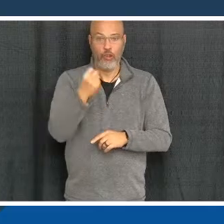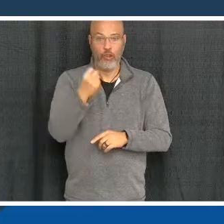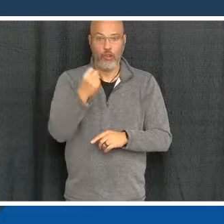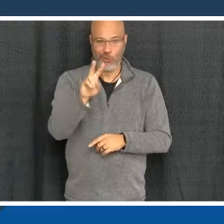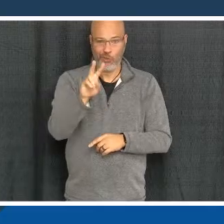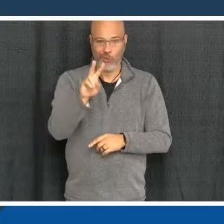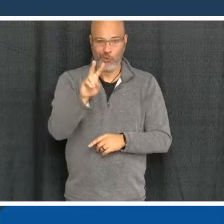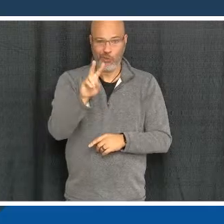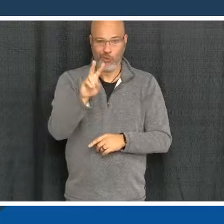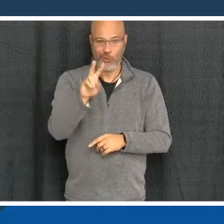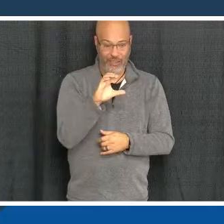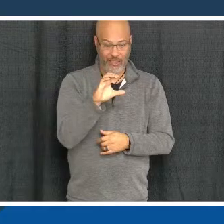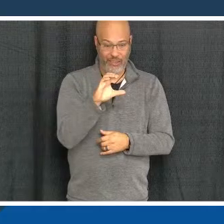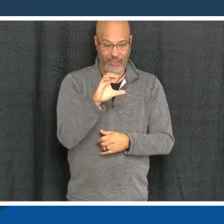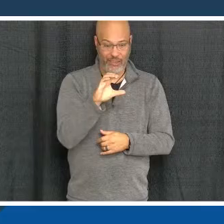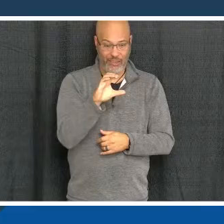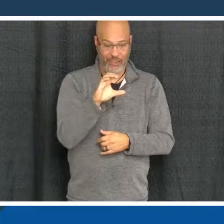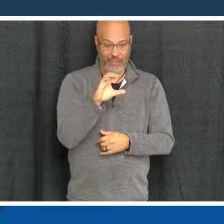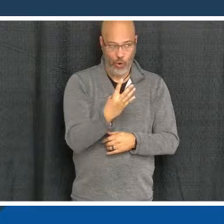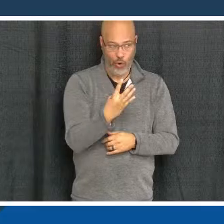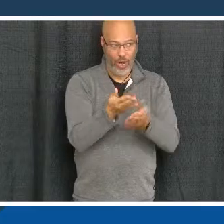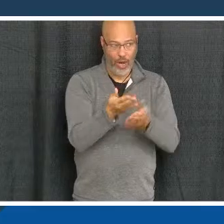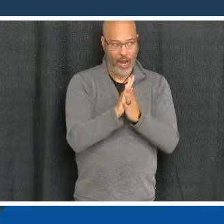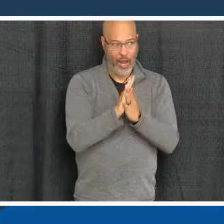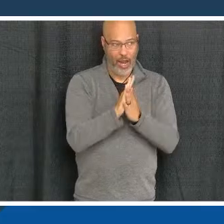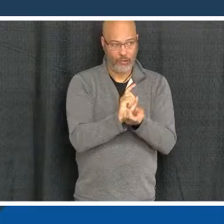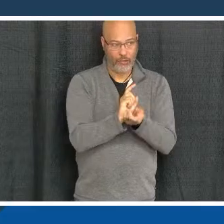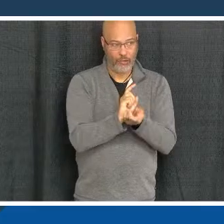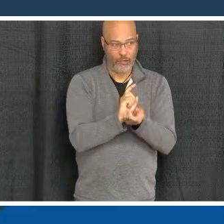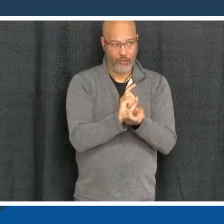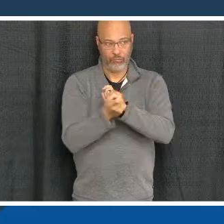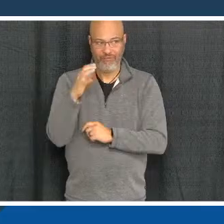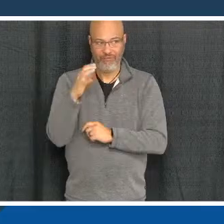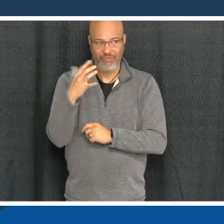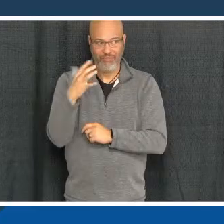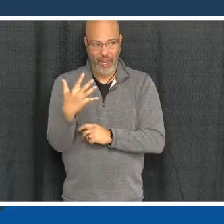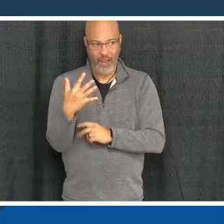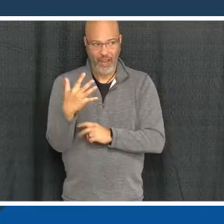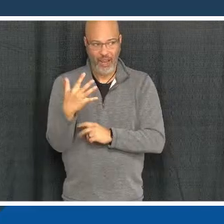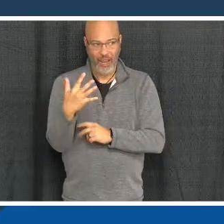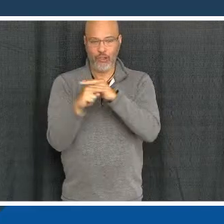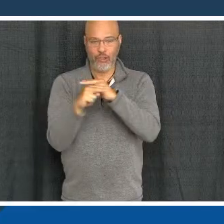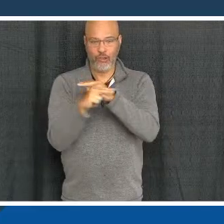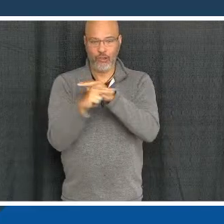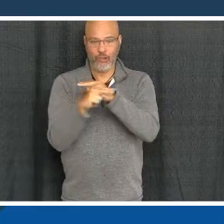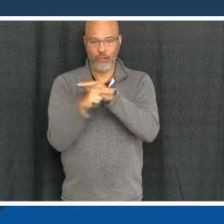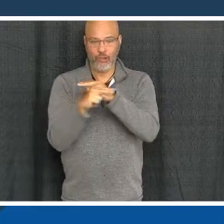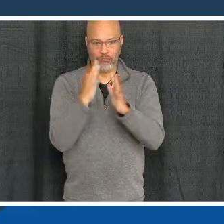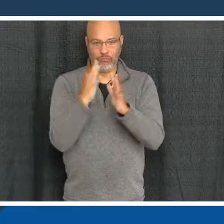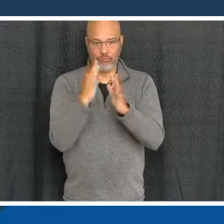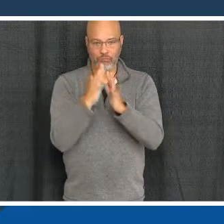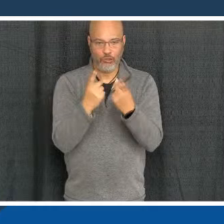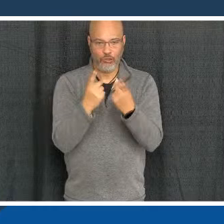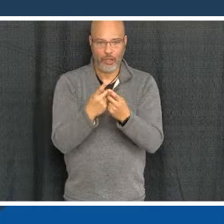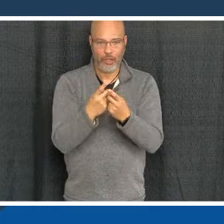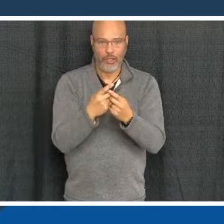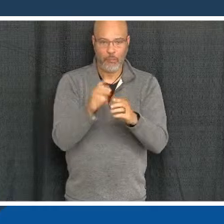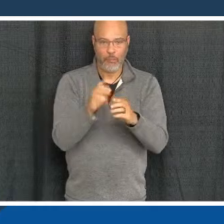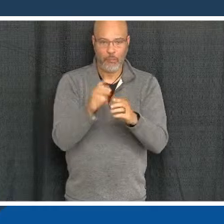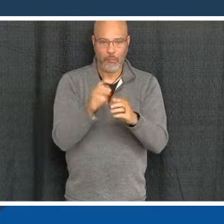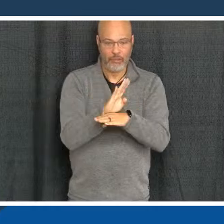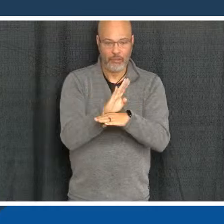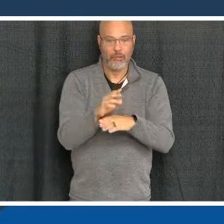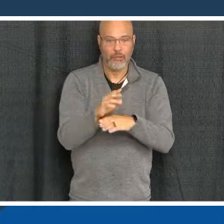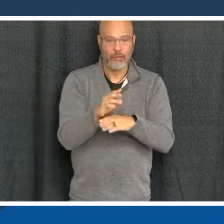acres, currently zone C, requesting to go to C5 Highway and Arterial Commercial District. This is a tract of land at the